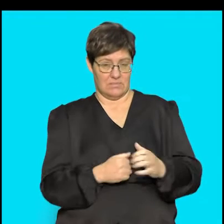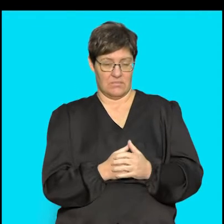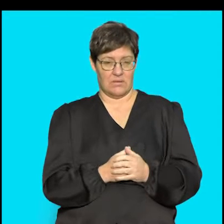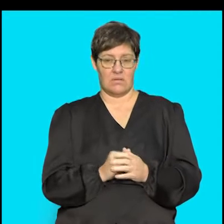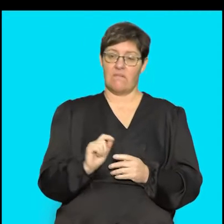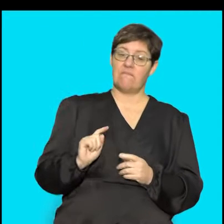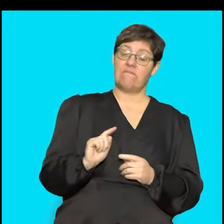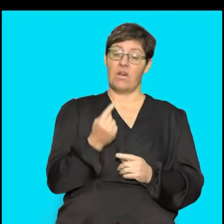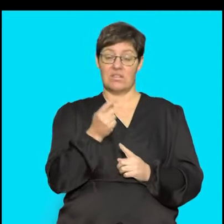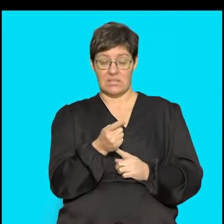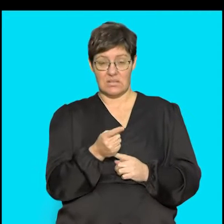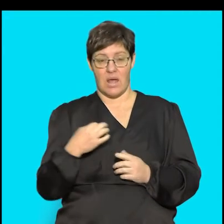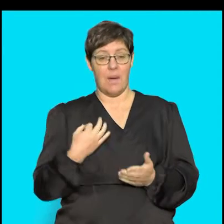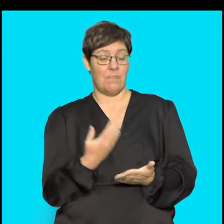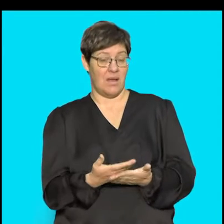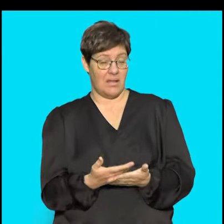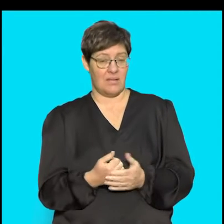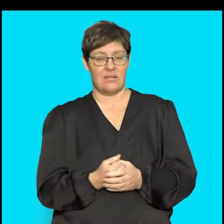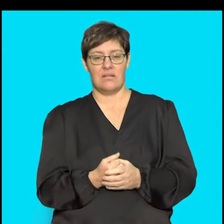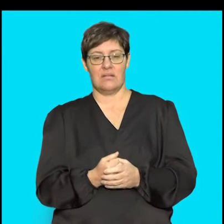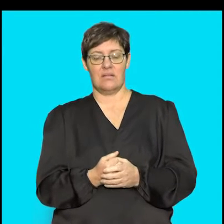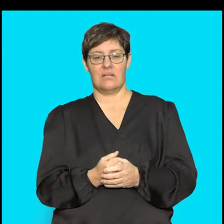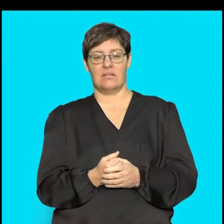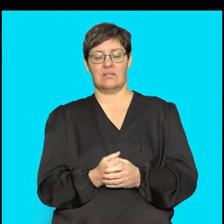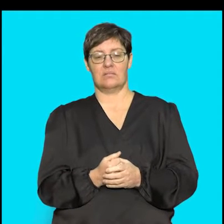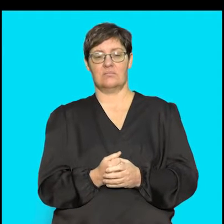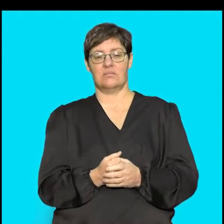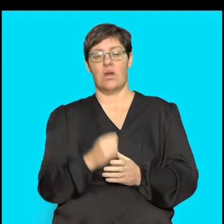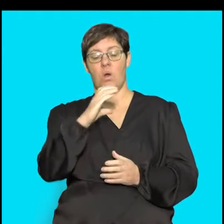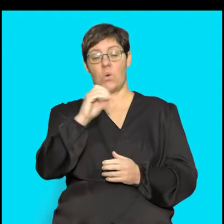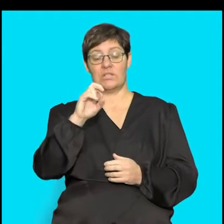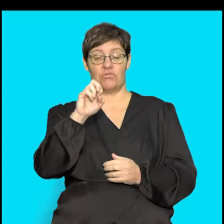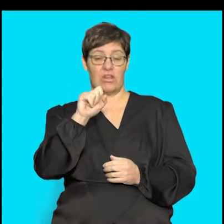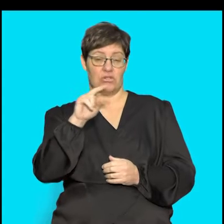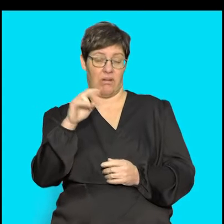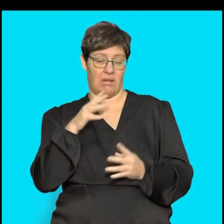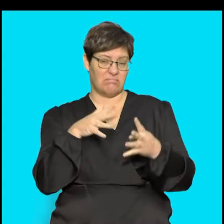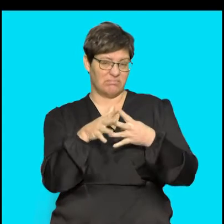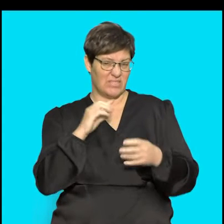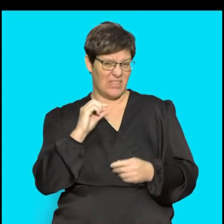system, and the first one that we will apply is the concentration.